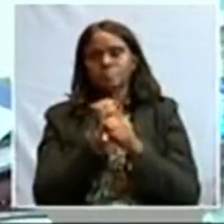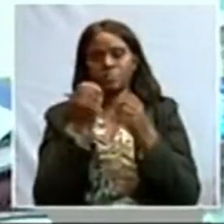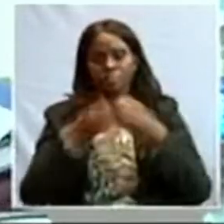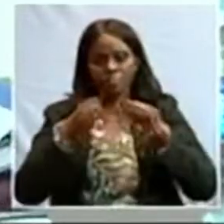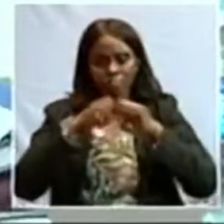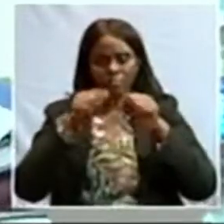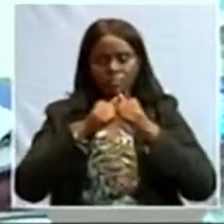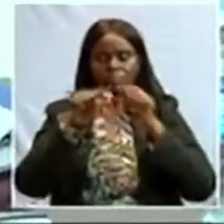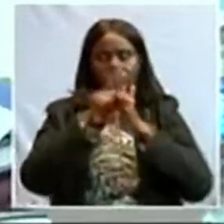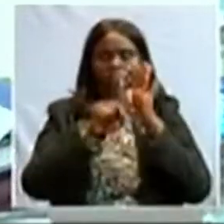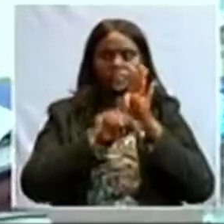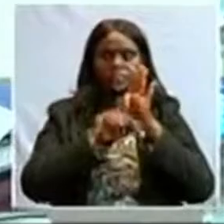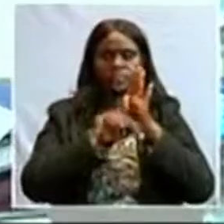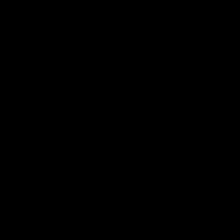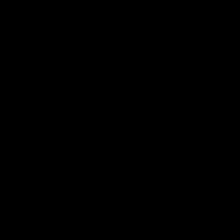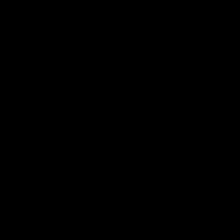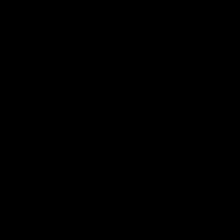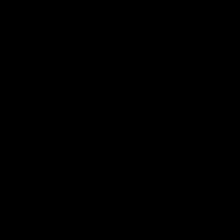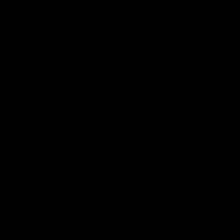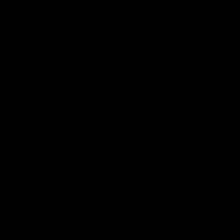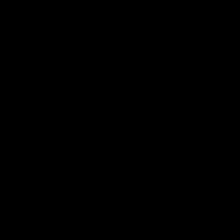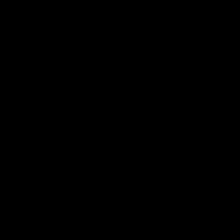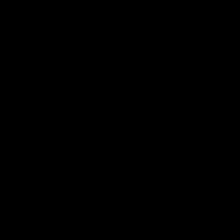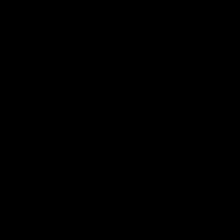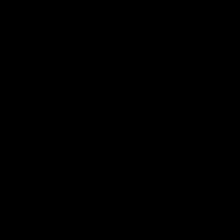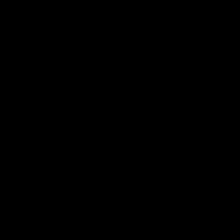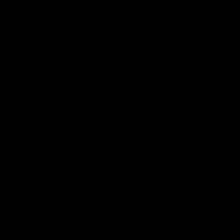our policymakers such as members of parliament.